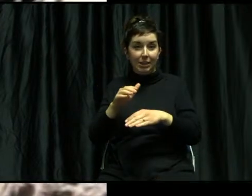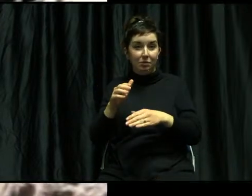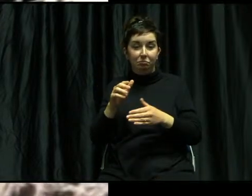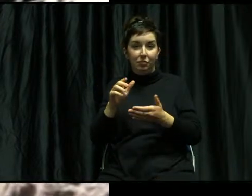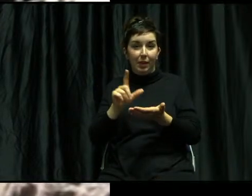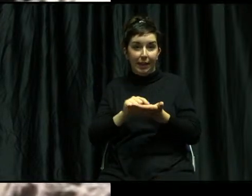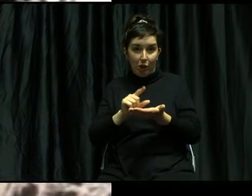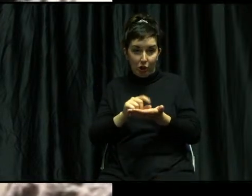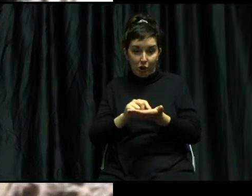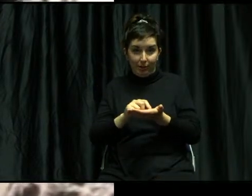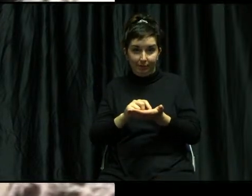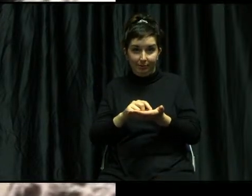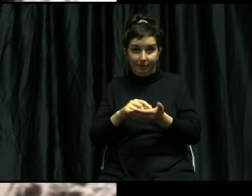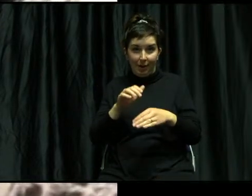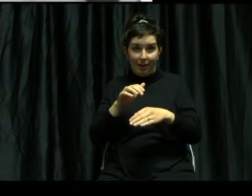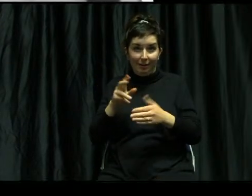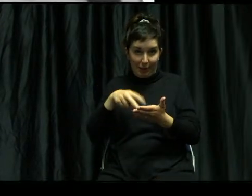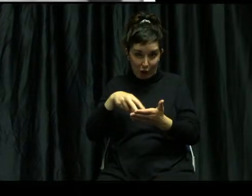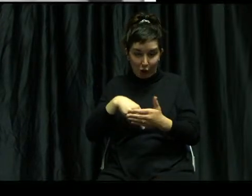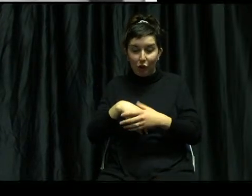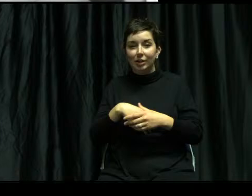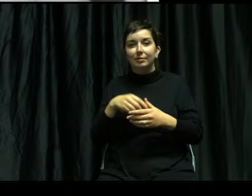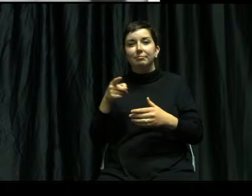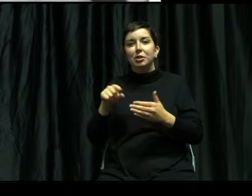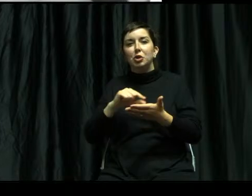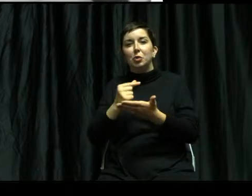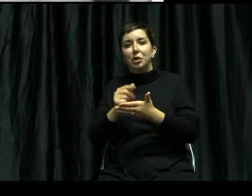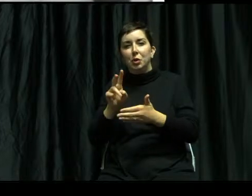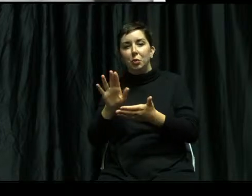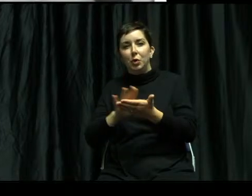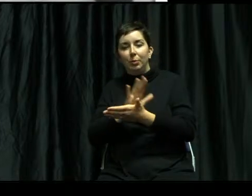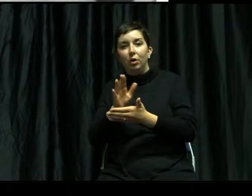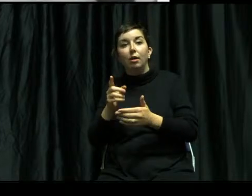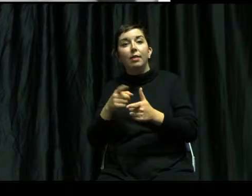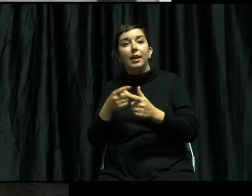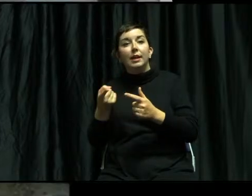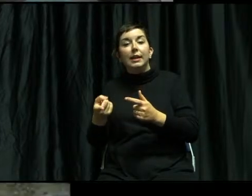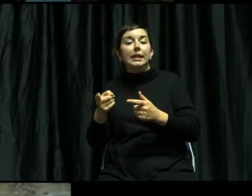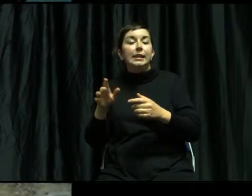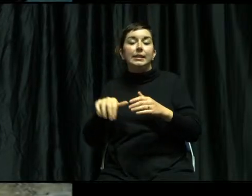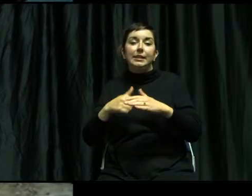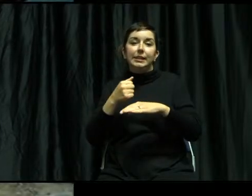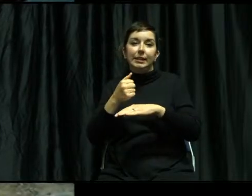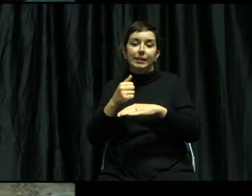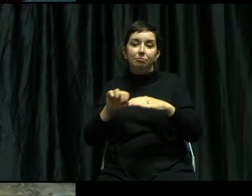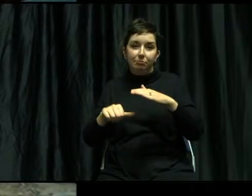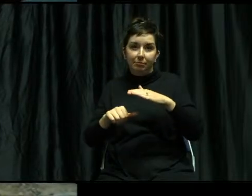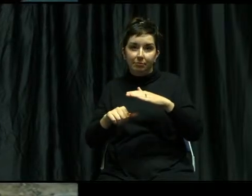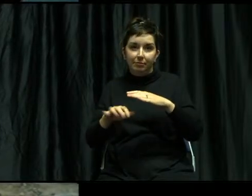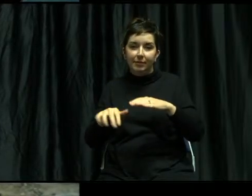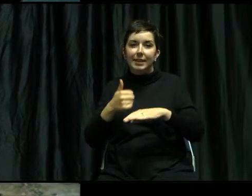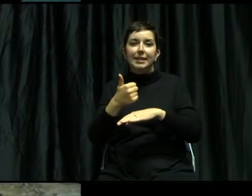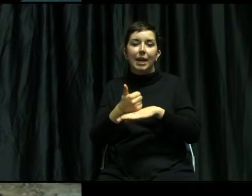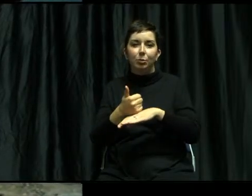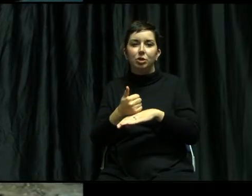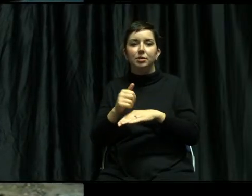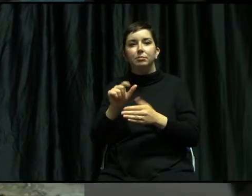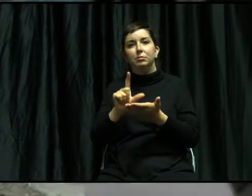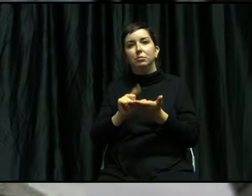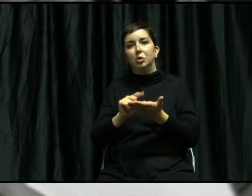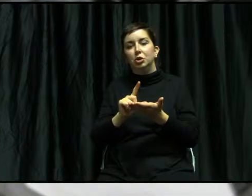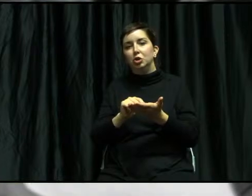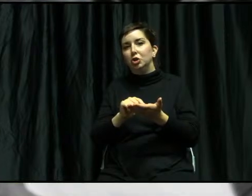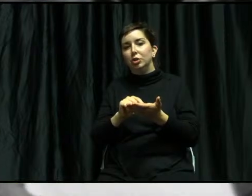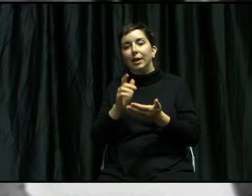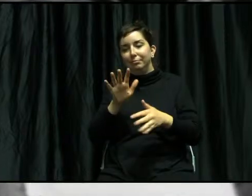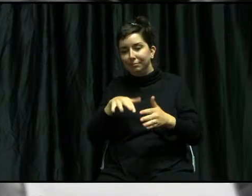to Weber State in 1982, where he organized the National Undergraduate Literature Conference, attracting hundreds of student